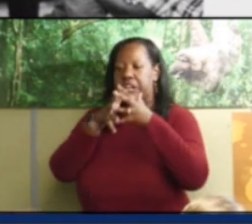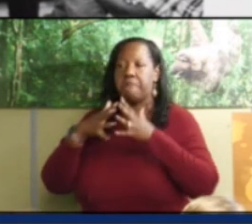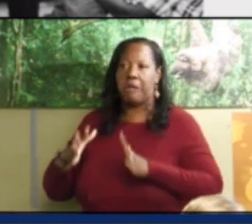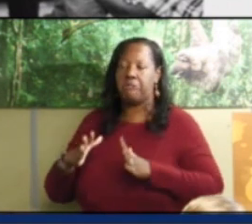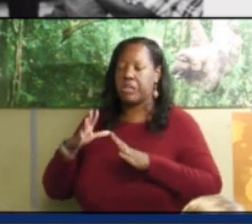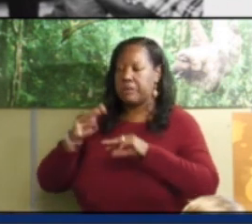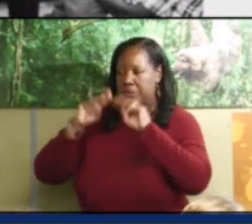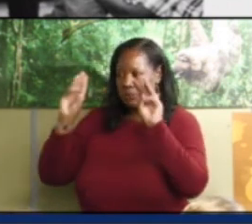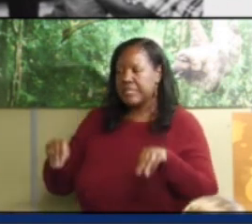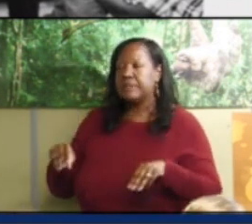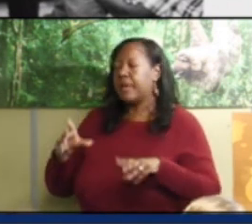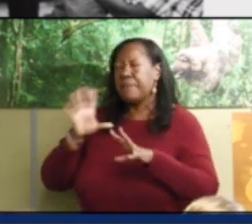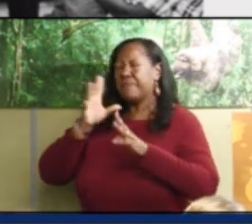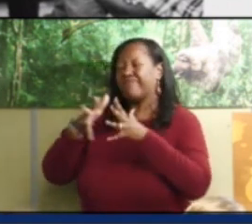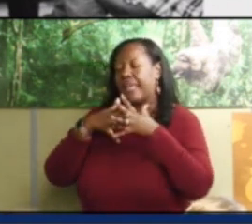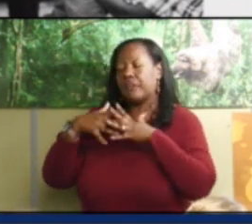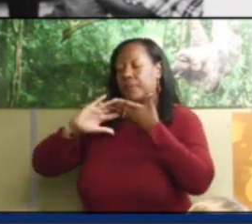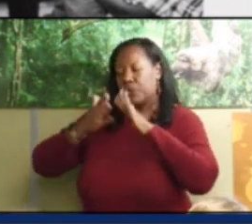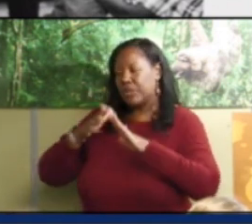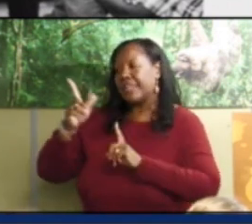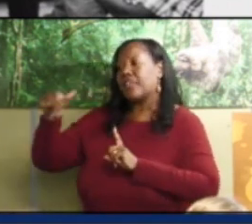through development and